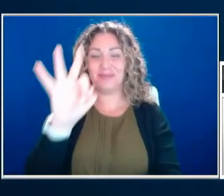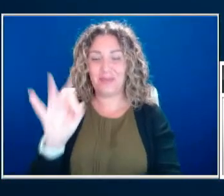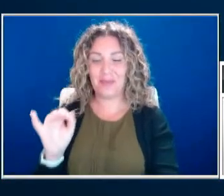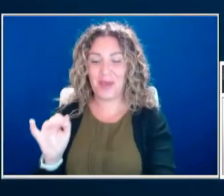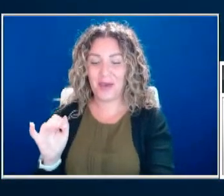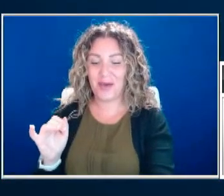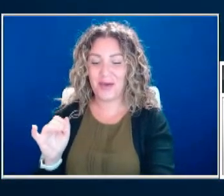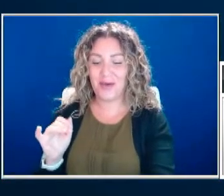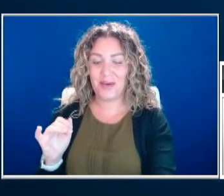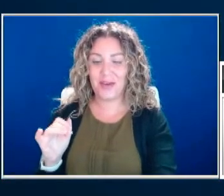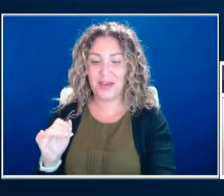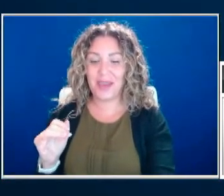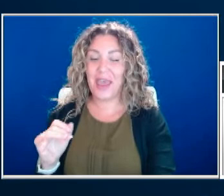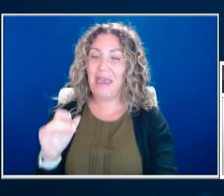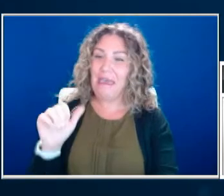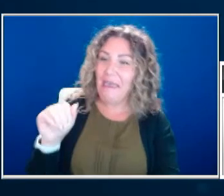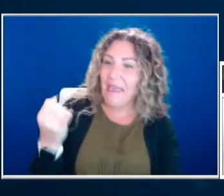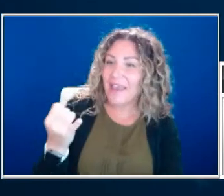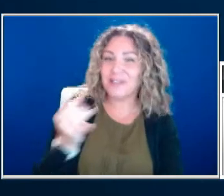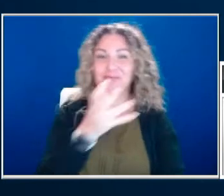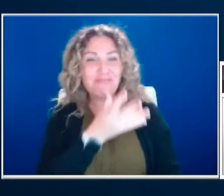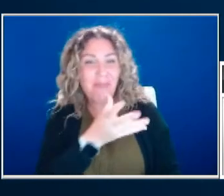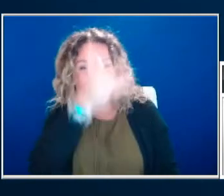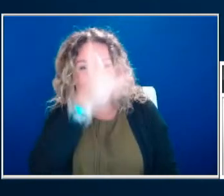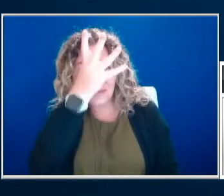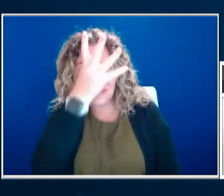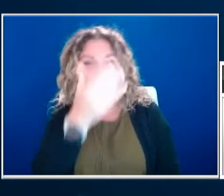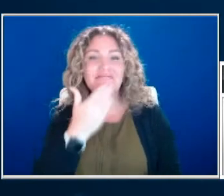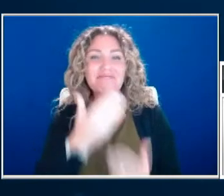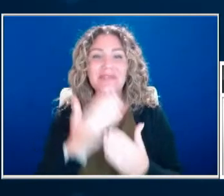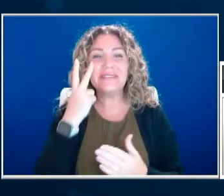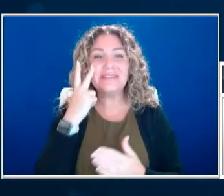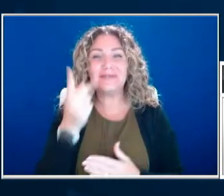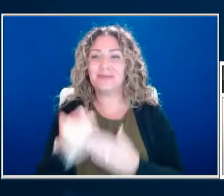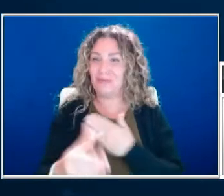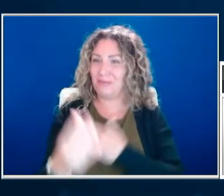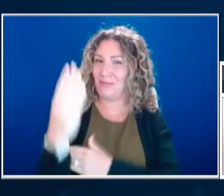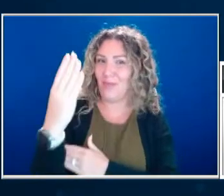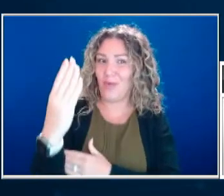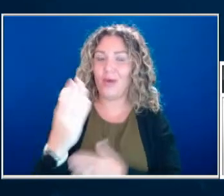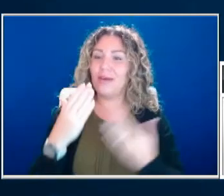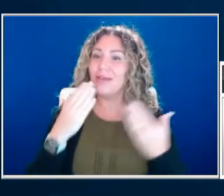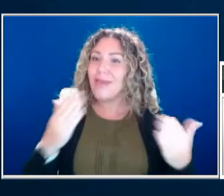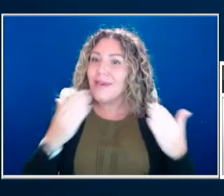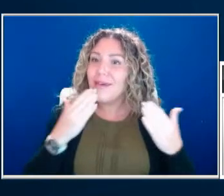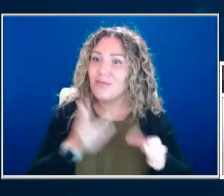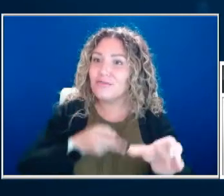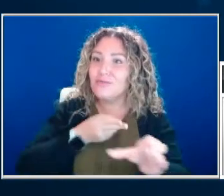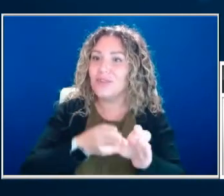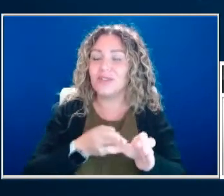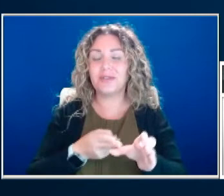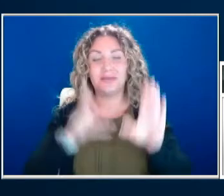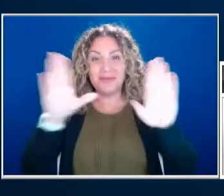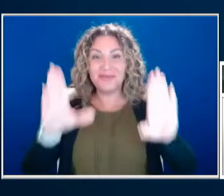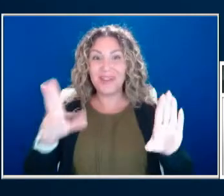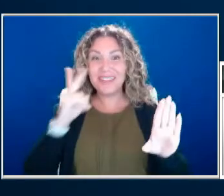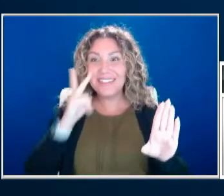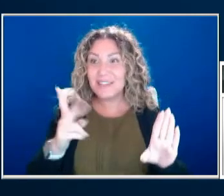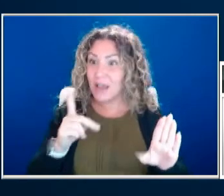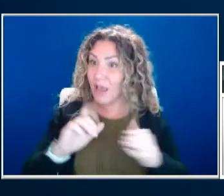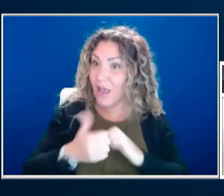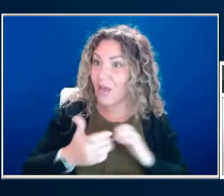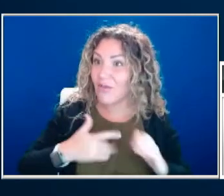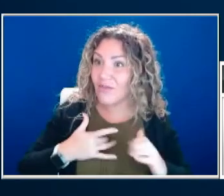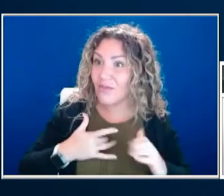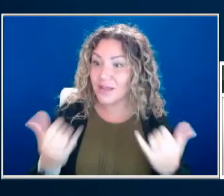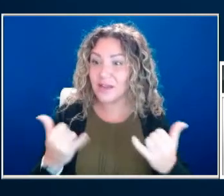AJ and Mom and Dad, so good to see you this morning, and thank you for being with us. AJ, it's great to see you, and how are you feeling today?